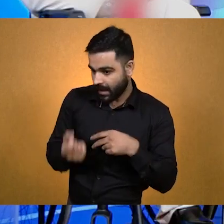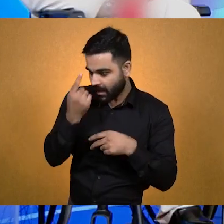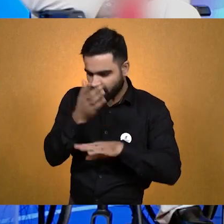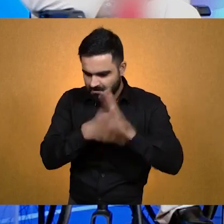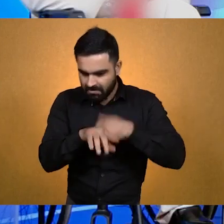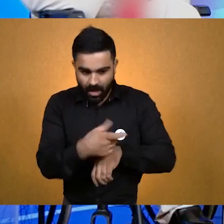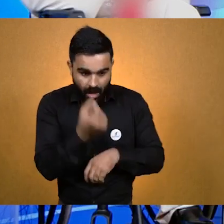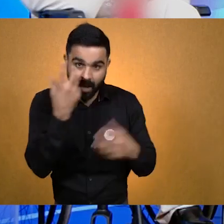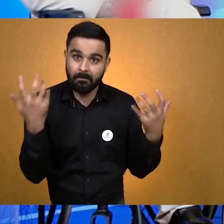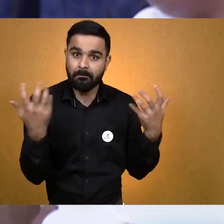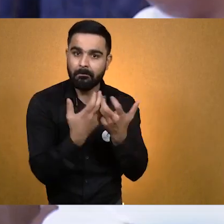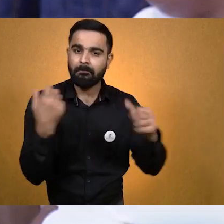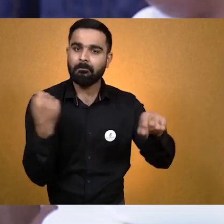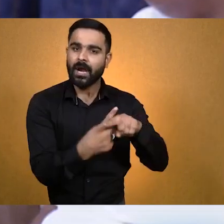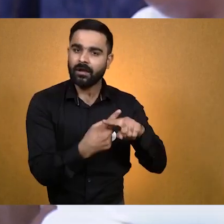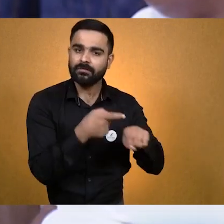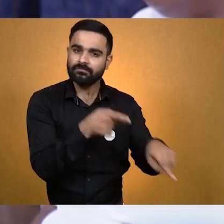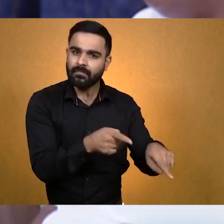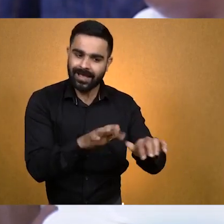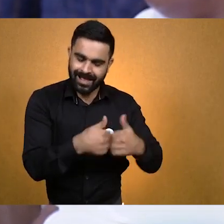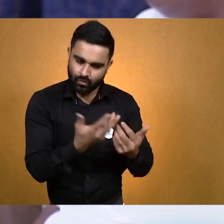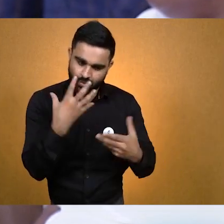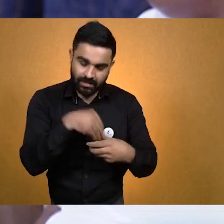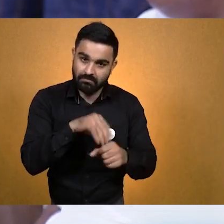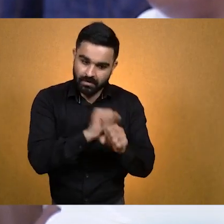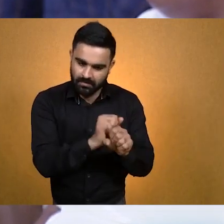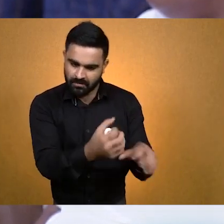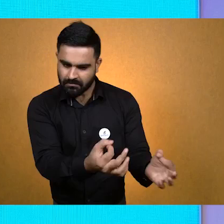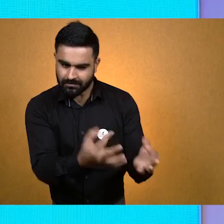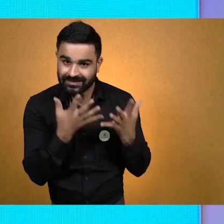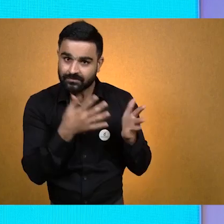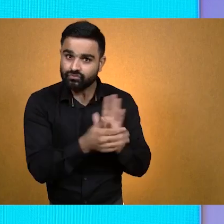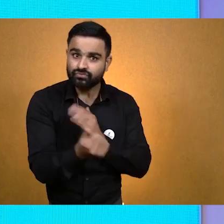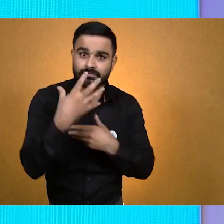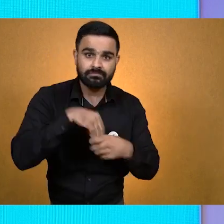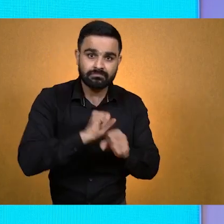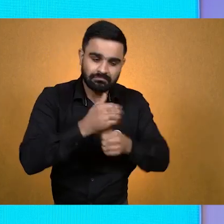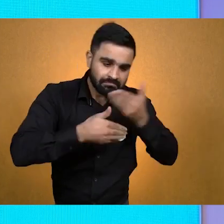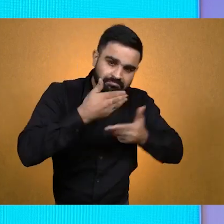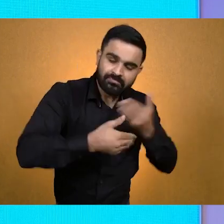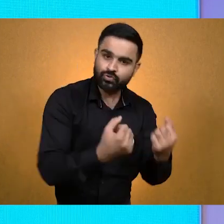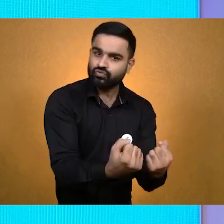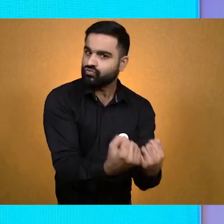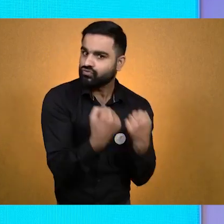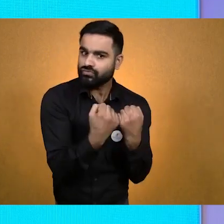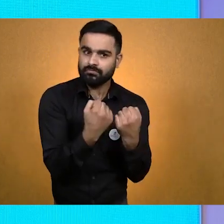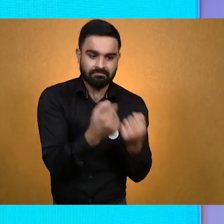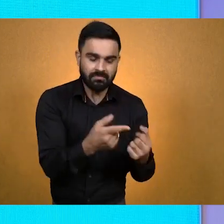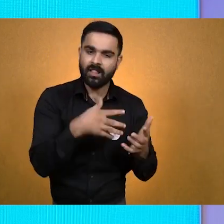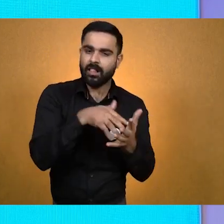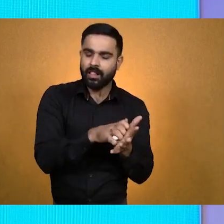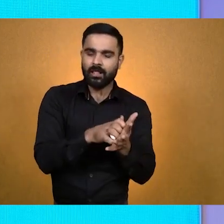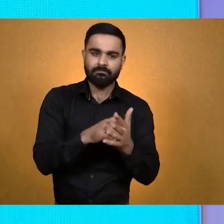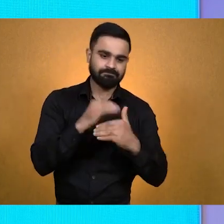needs of children, who understand how to harness the abilities of the children, work on the strengths, and then build on their